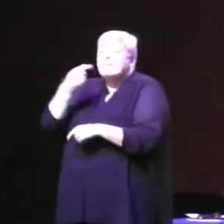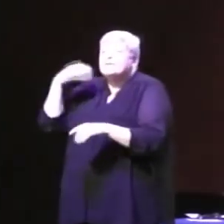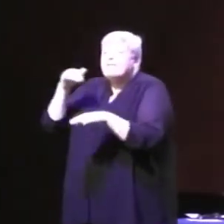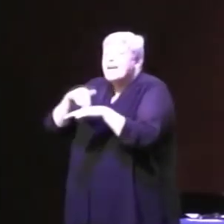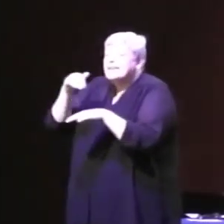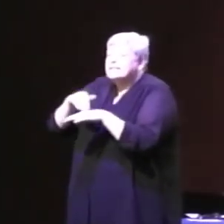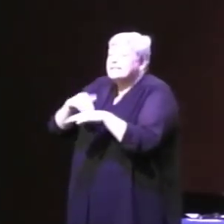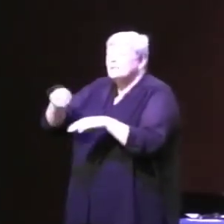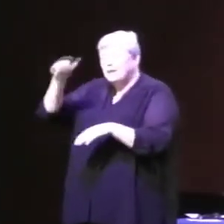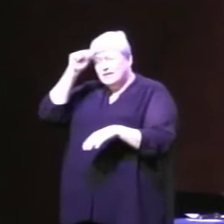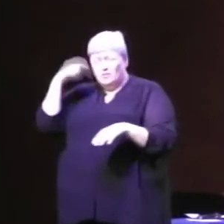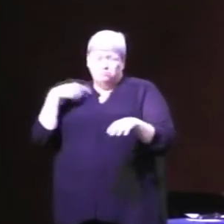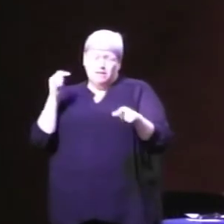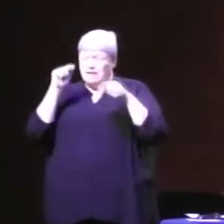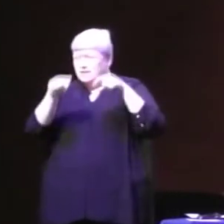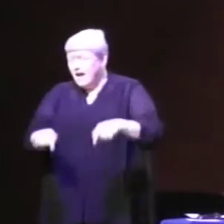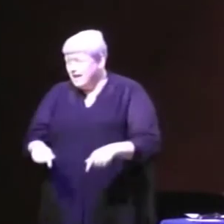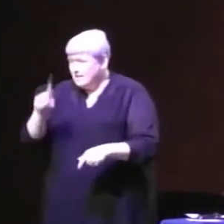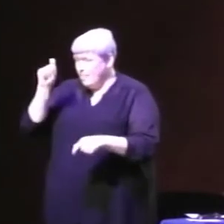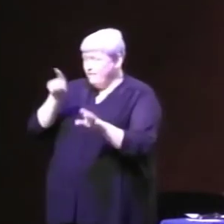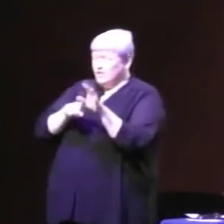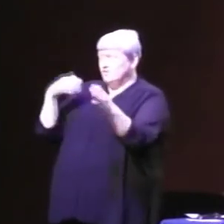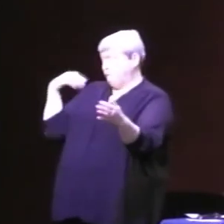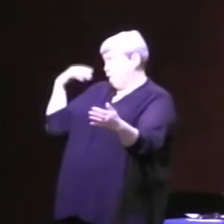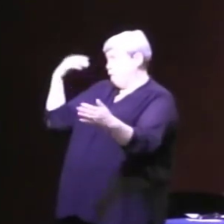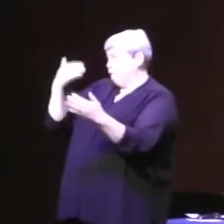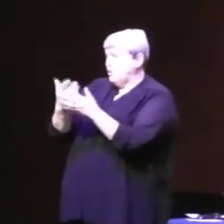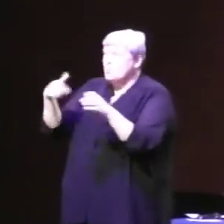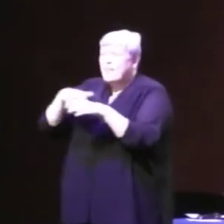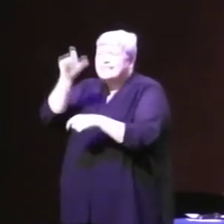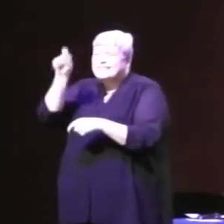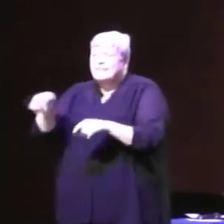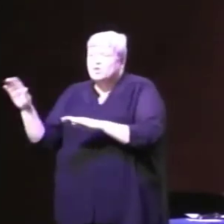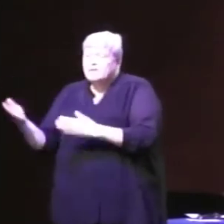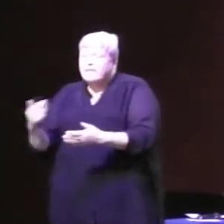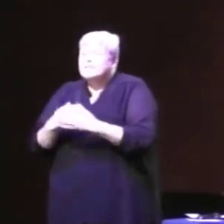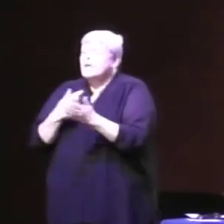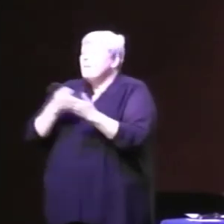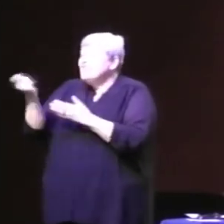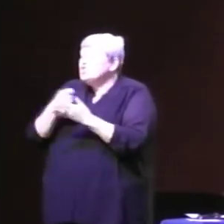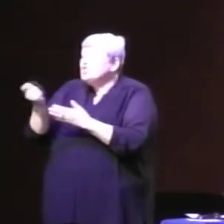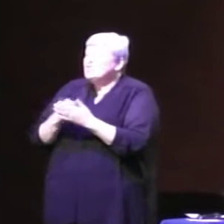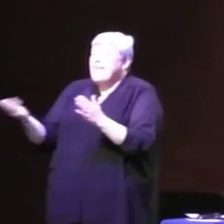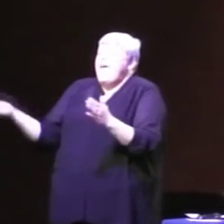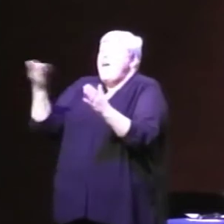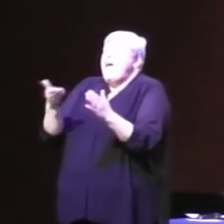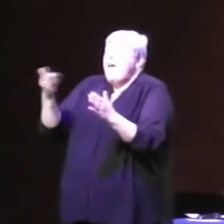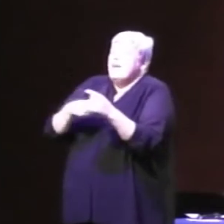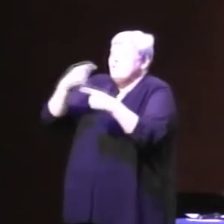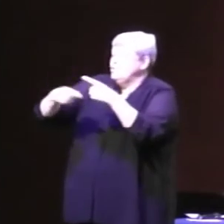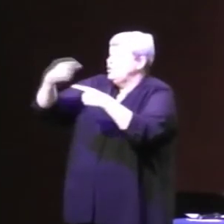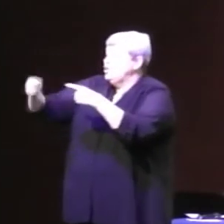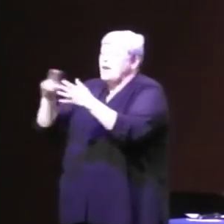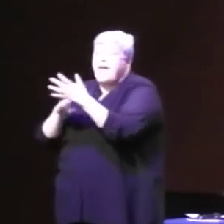of the unprecedented attacks that we face, 11 years of pay restraint in the civil service, pension contributions increased year on year, national